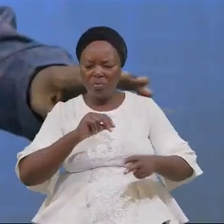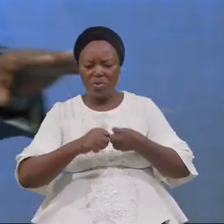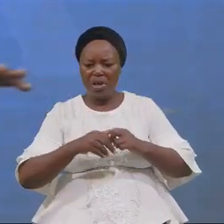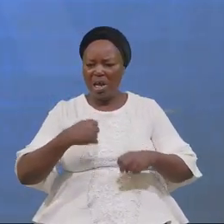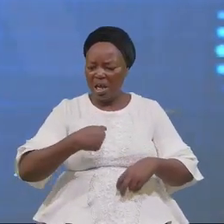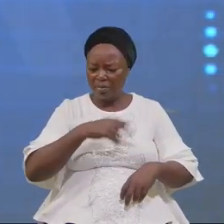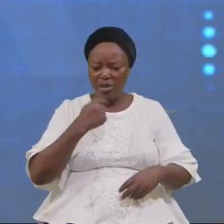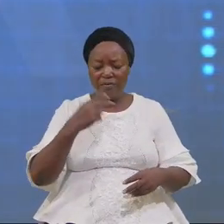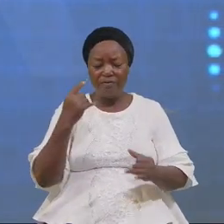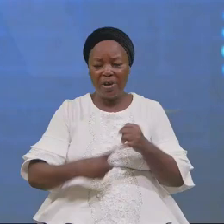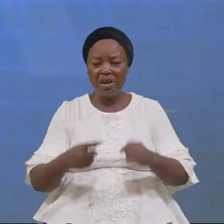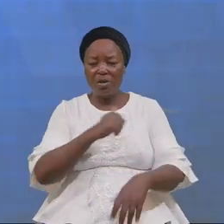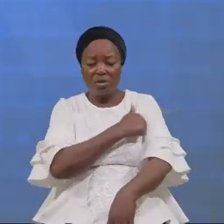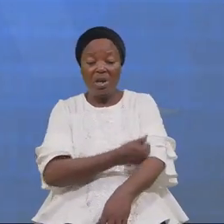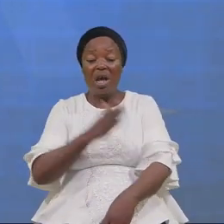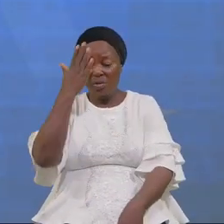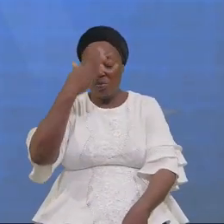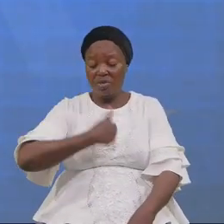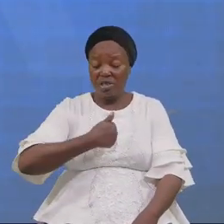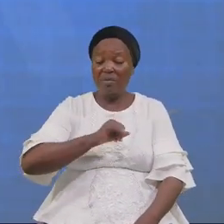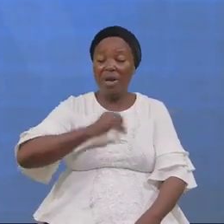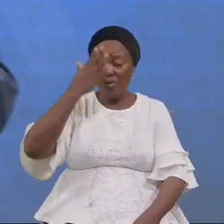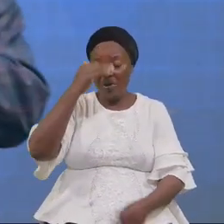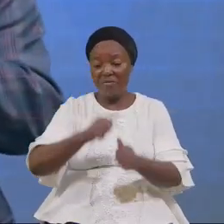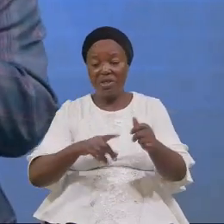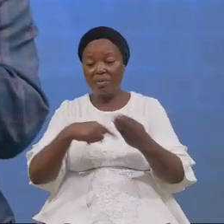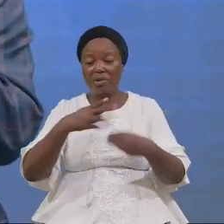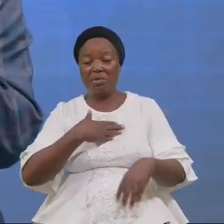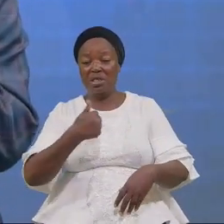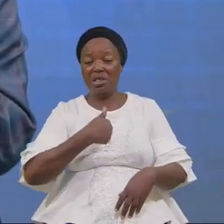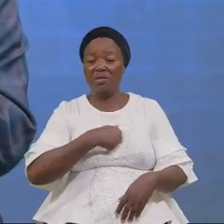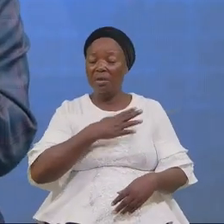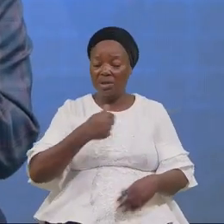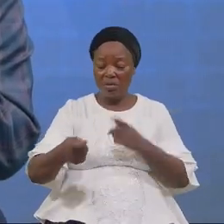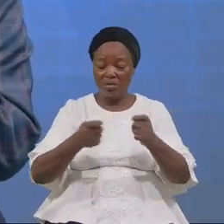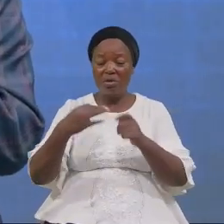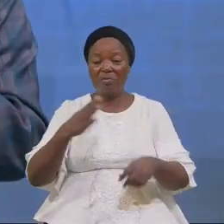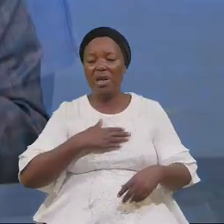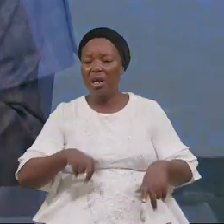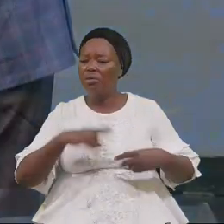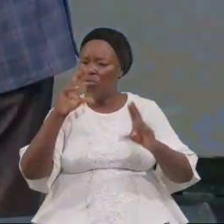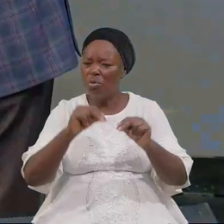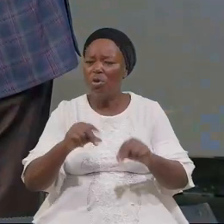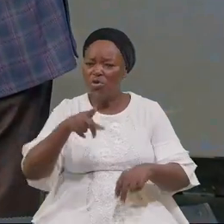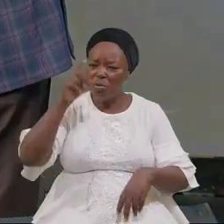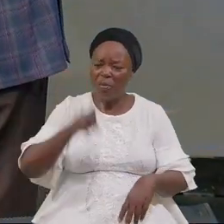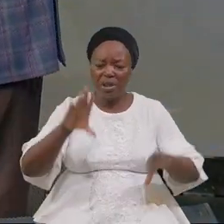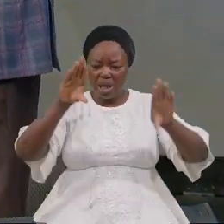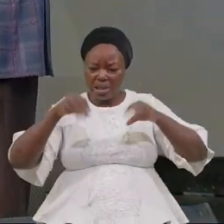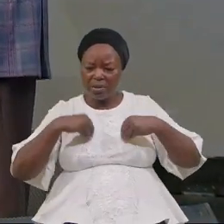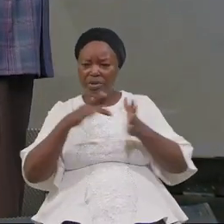final person controller of your life, you must accept him. You must take